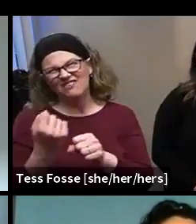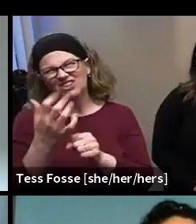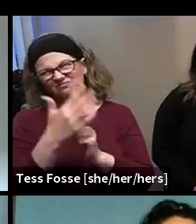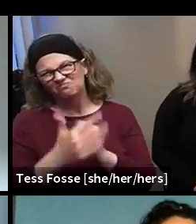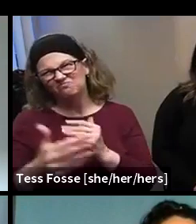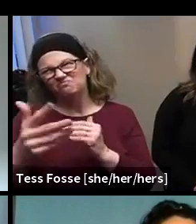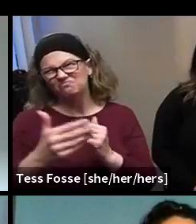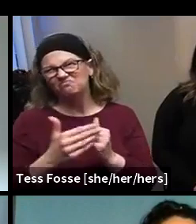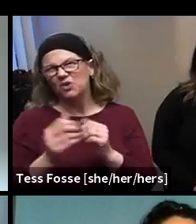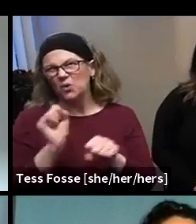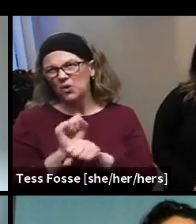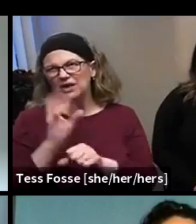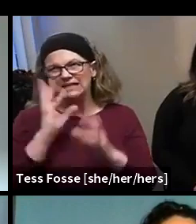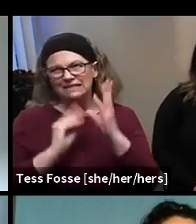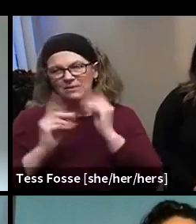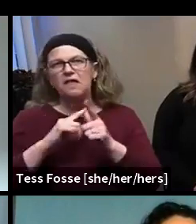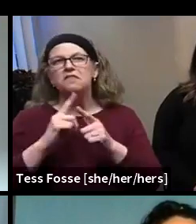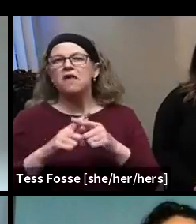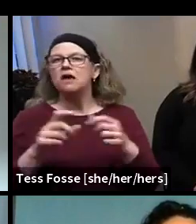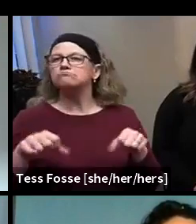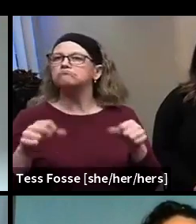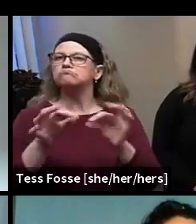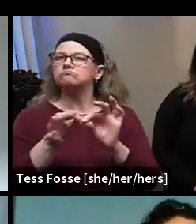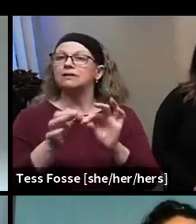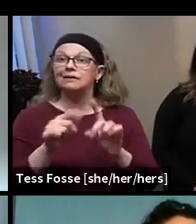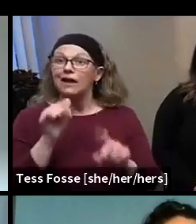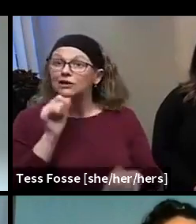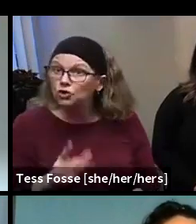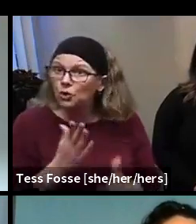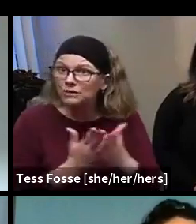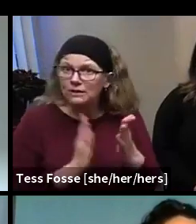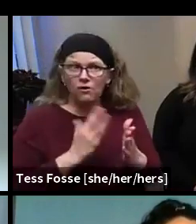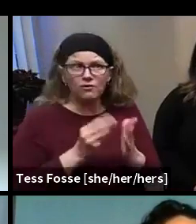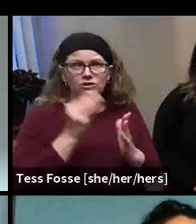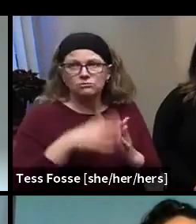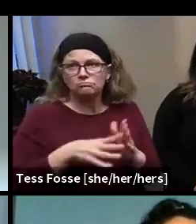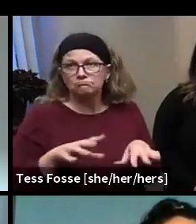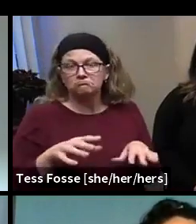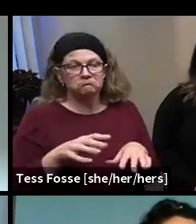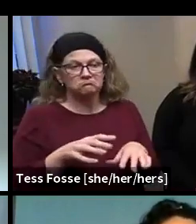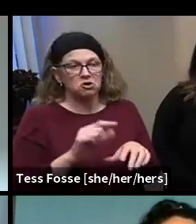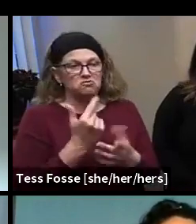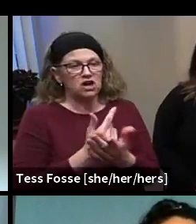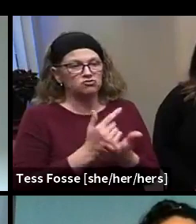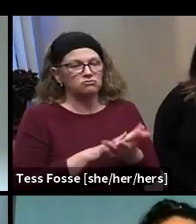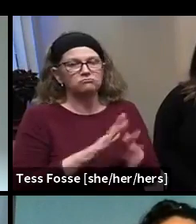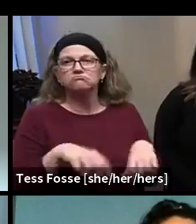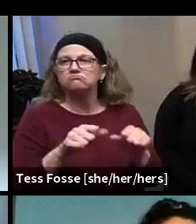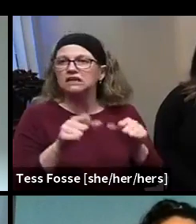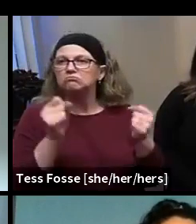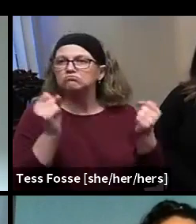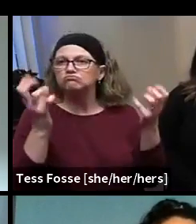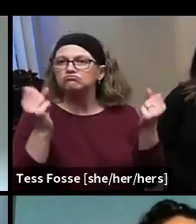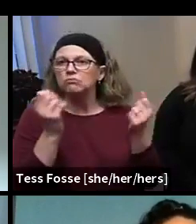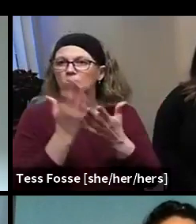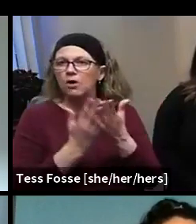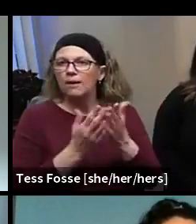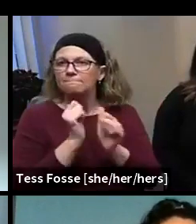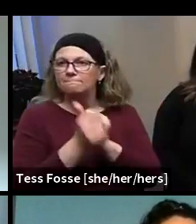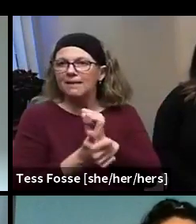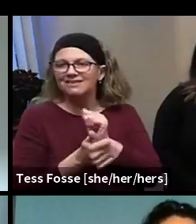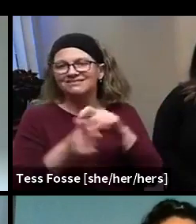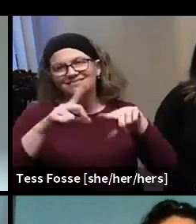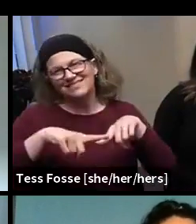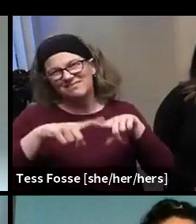pass the performance, but it's not true, because we have some students who take it soon after graduation that pass. So it just kind of